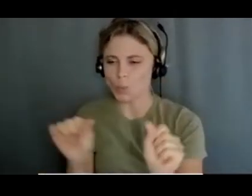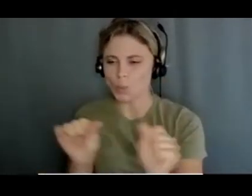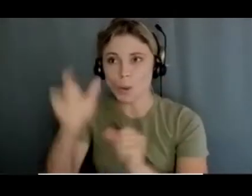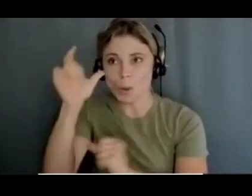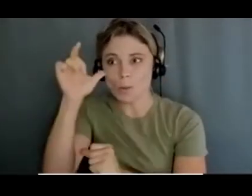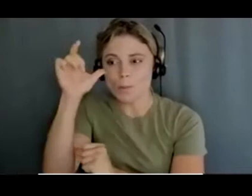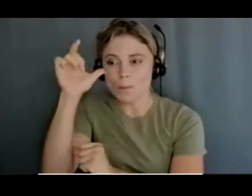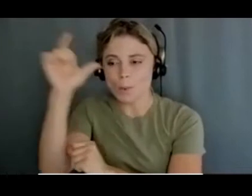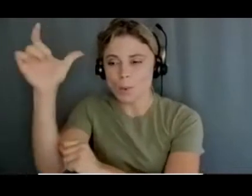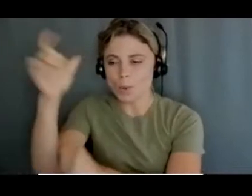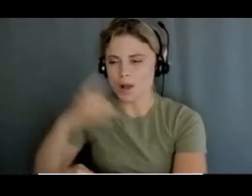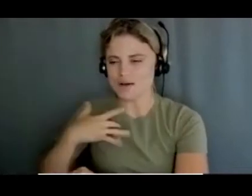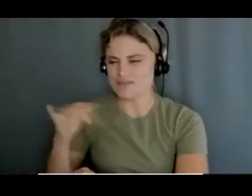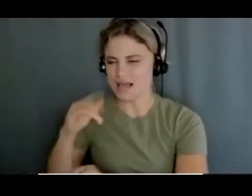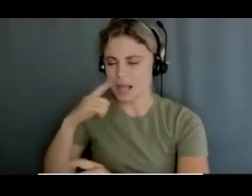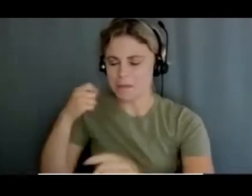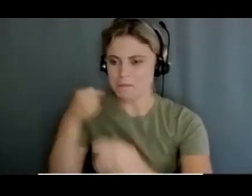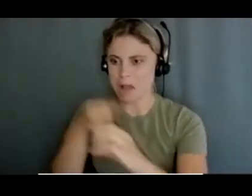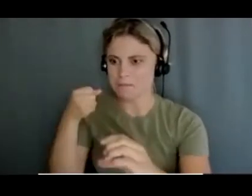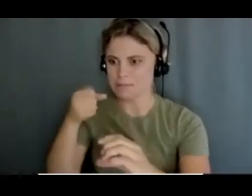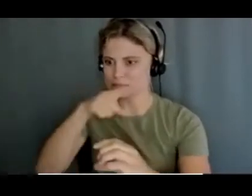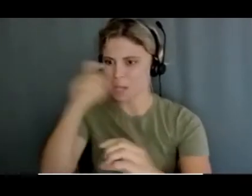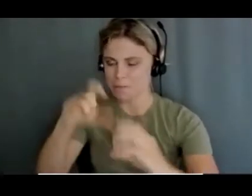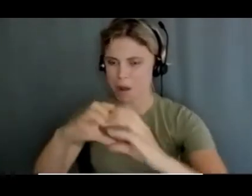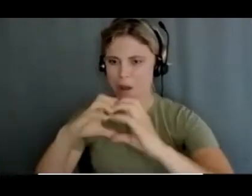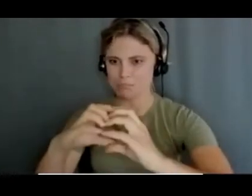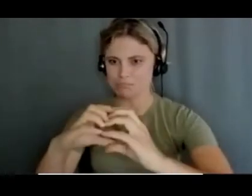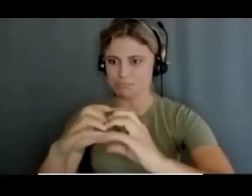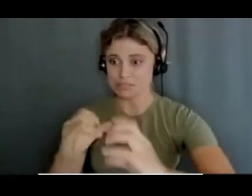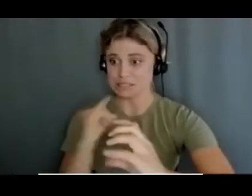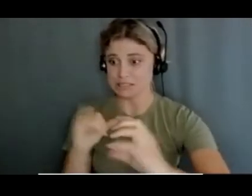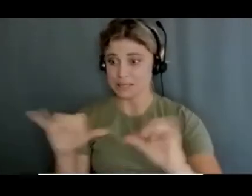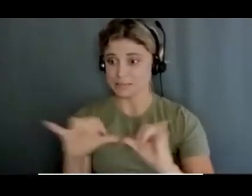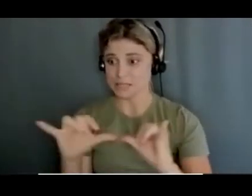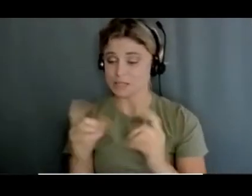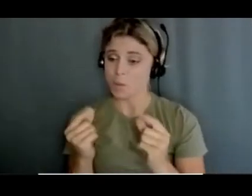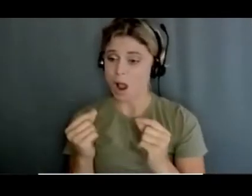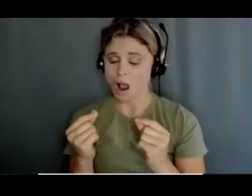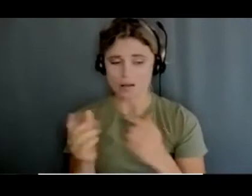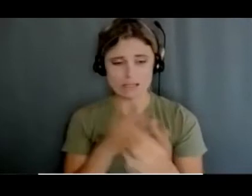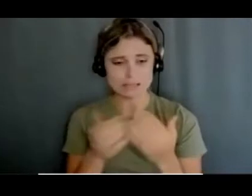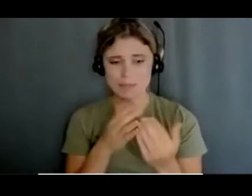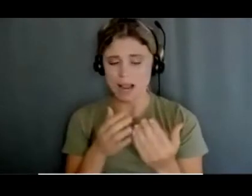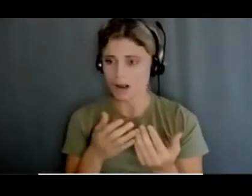night. Even though it was almost as big as she, Jessica decided to bring it home.